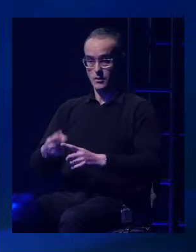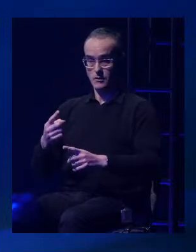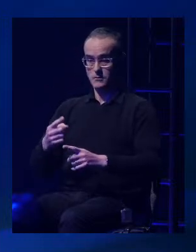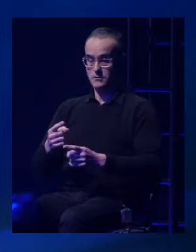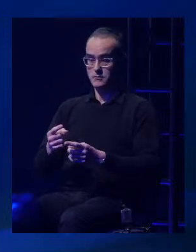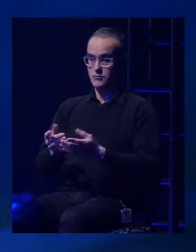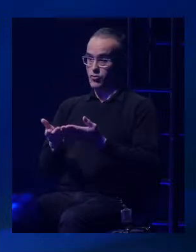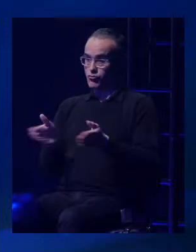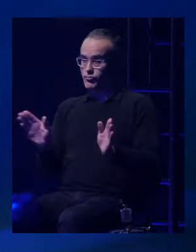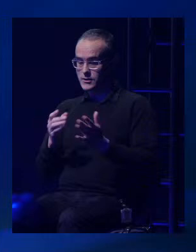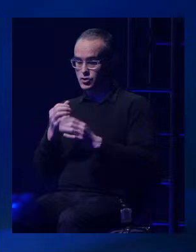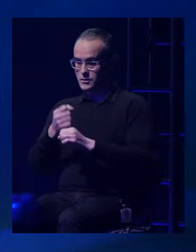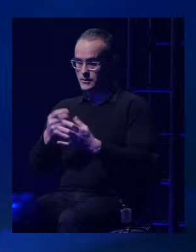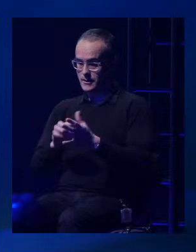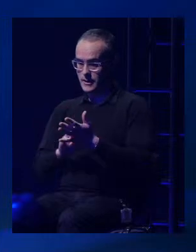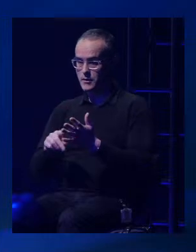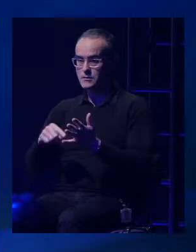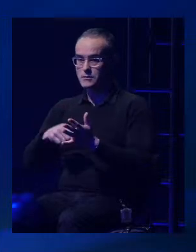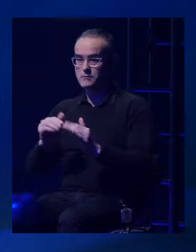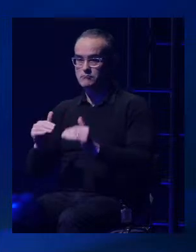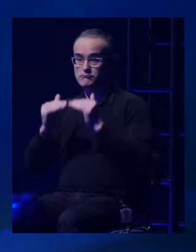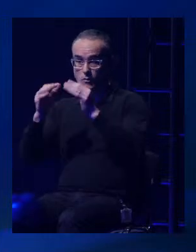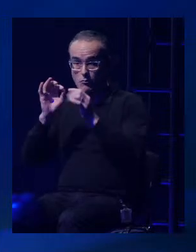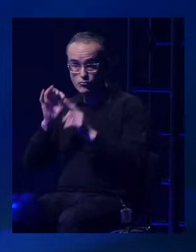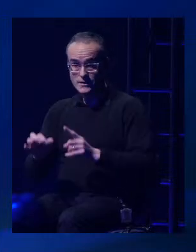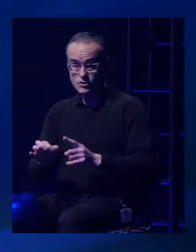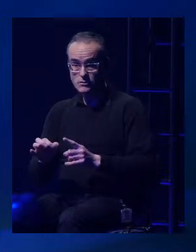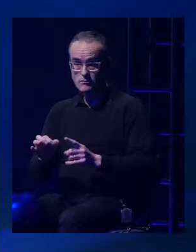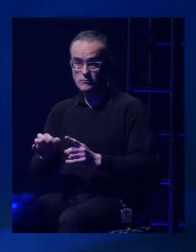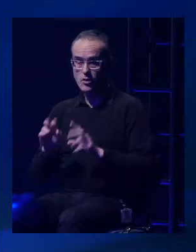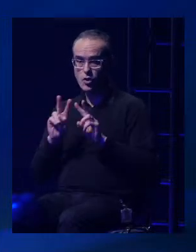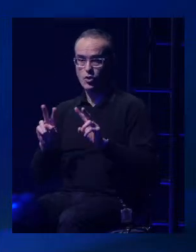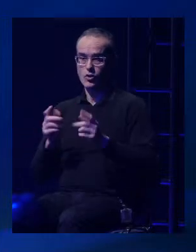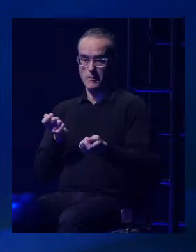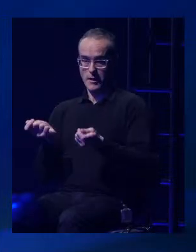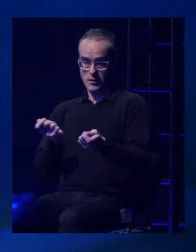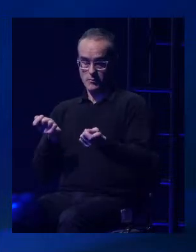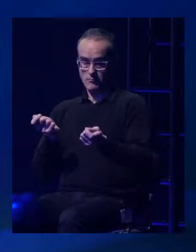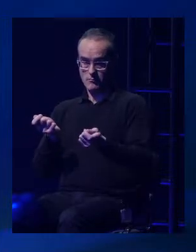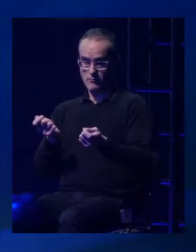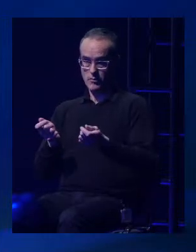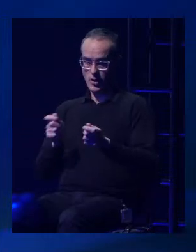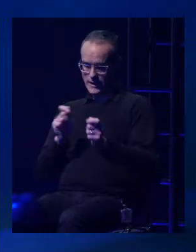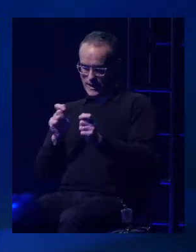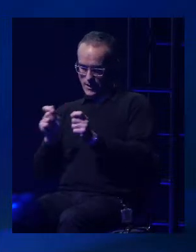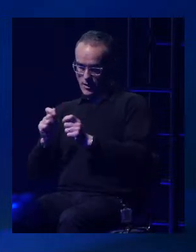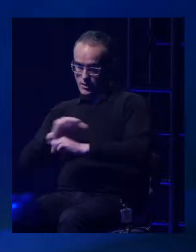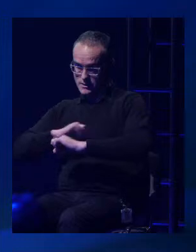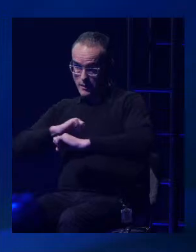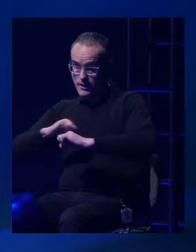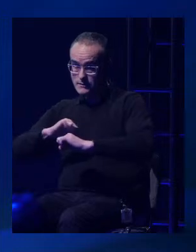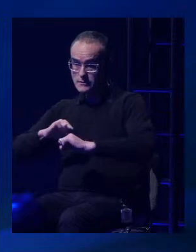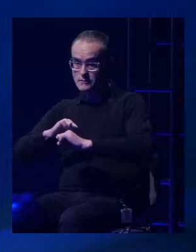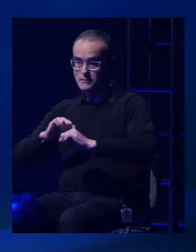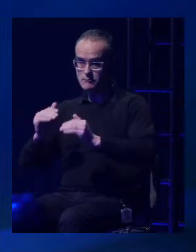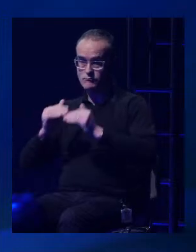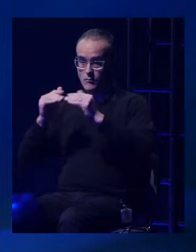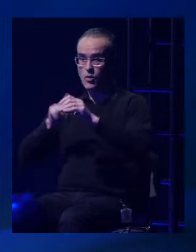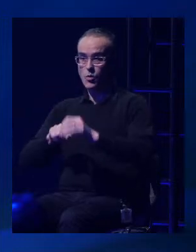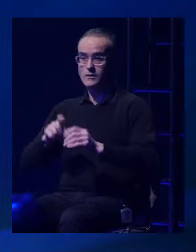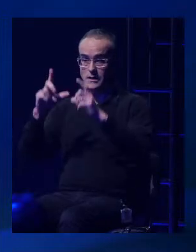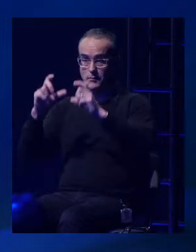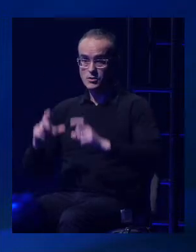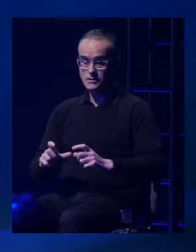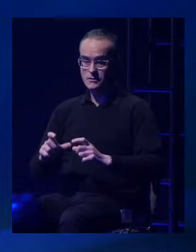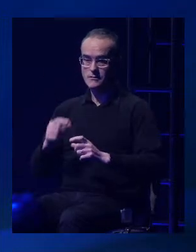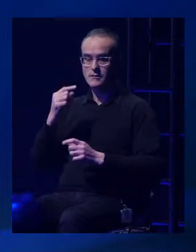gamuts with high precision? Does it support look management? Can it calibrate displays? Can it produce high quality images? Easily share